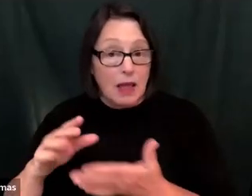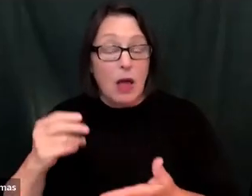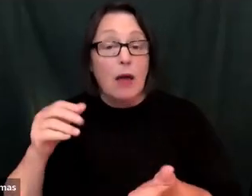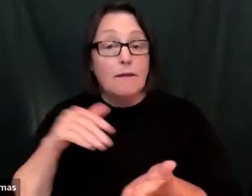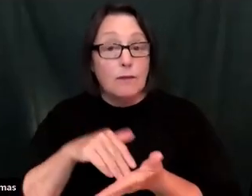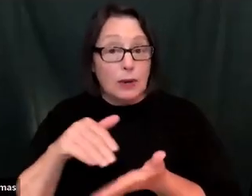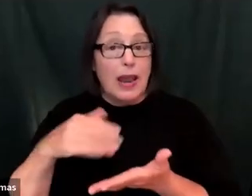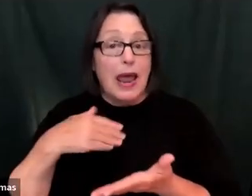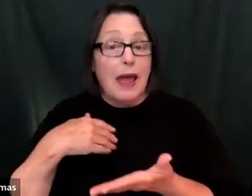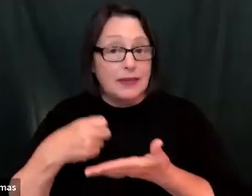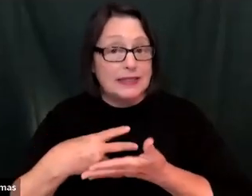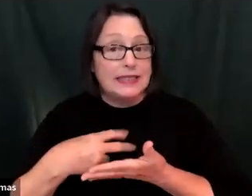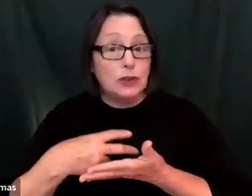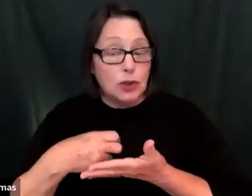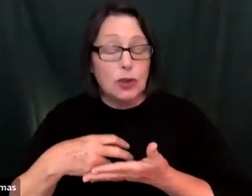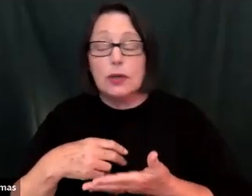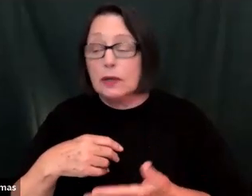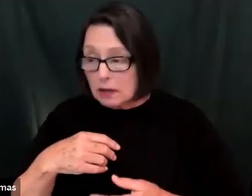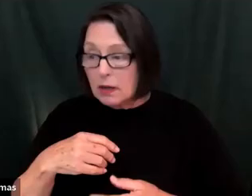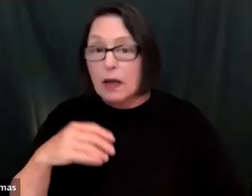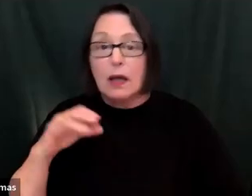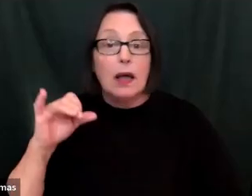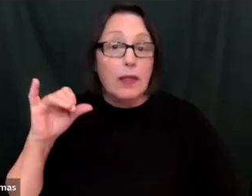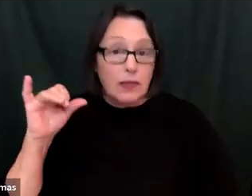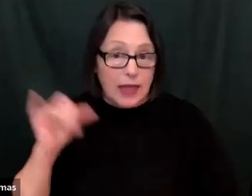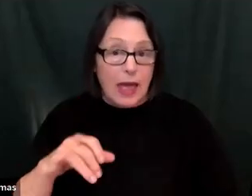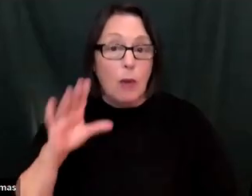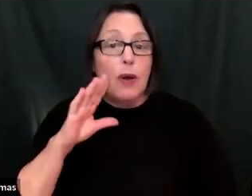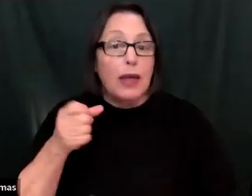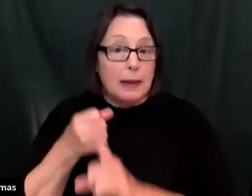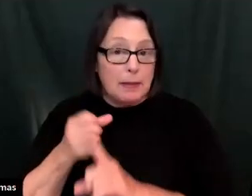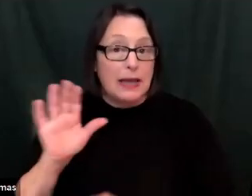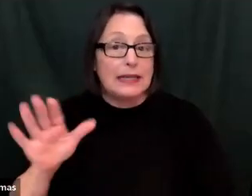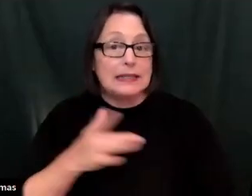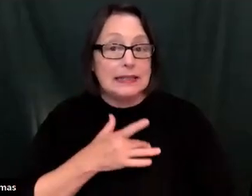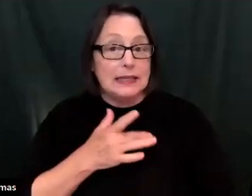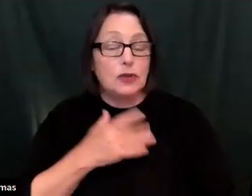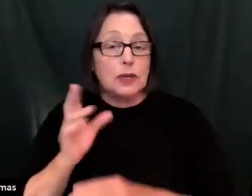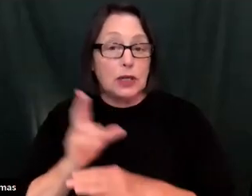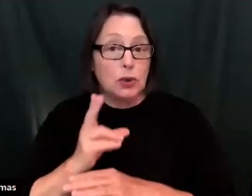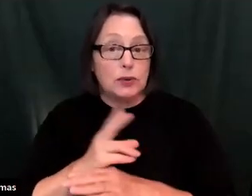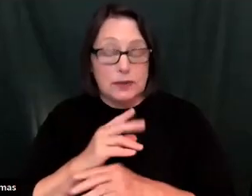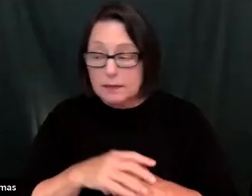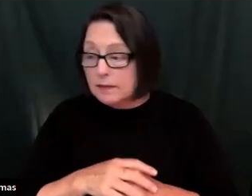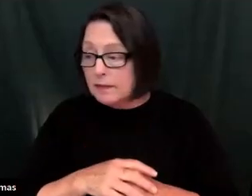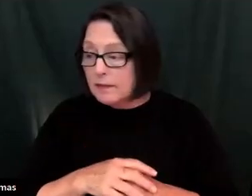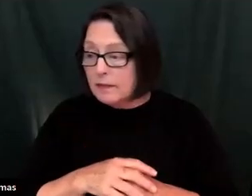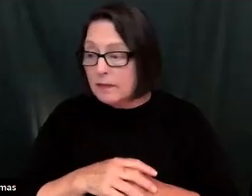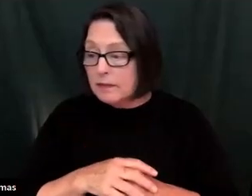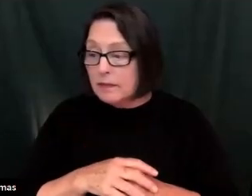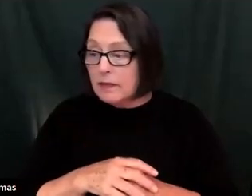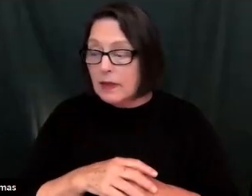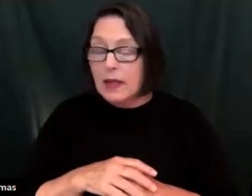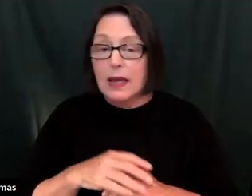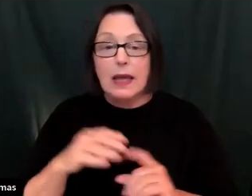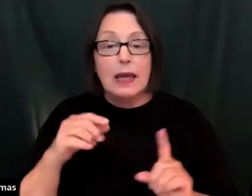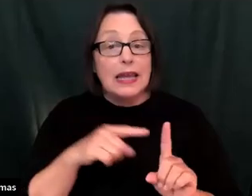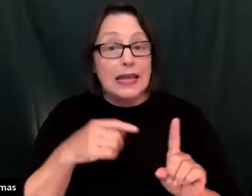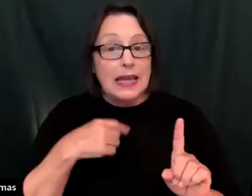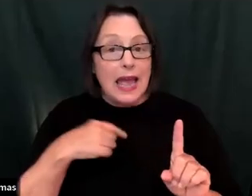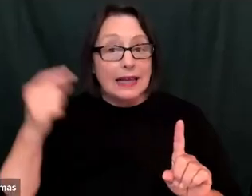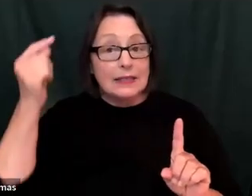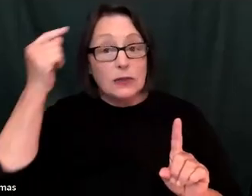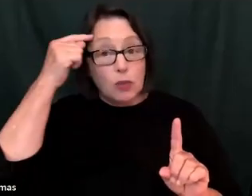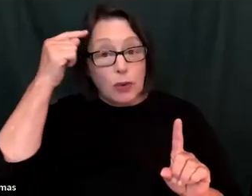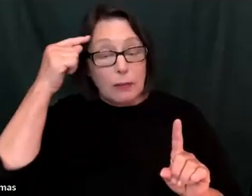of that. That's going to impact his sensory use. He has cerebral visual impairment. And